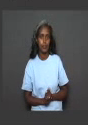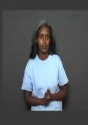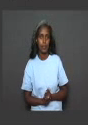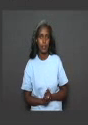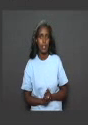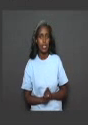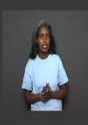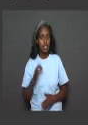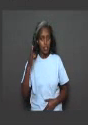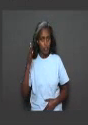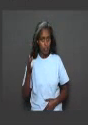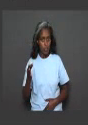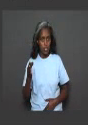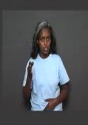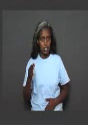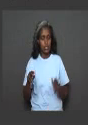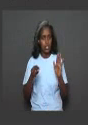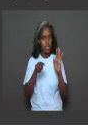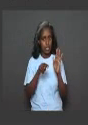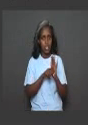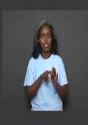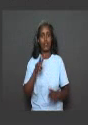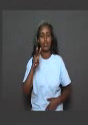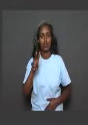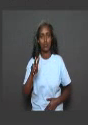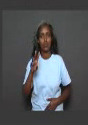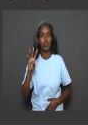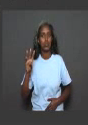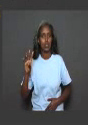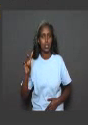The focus is at -2, 7.